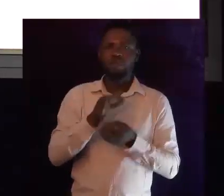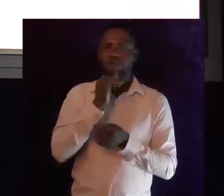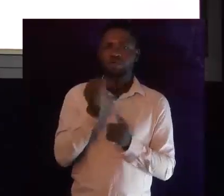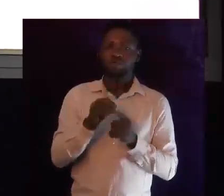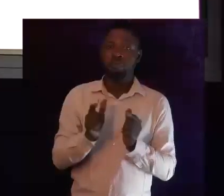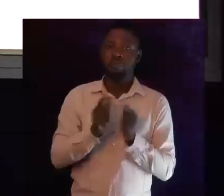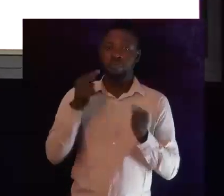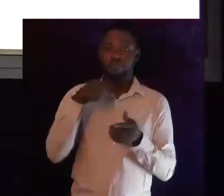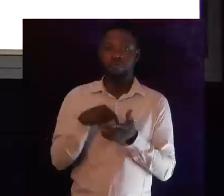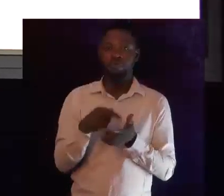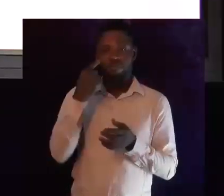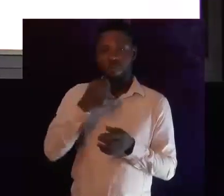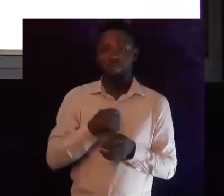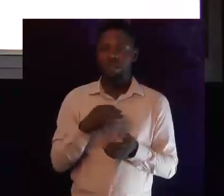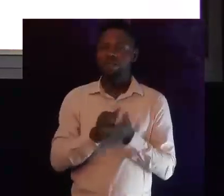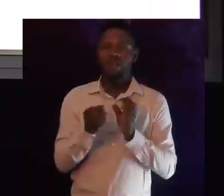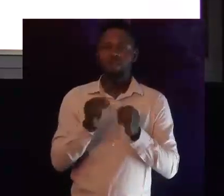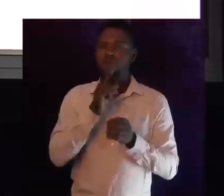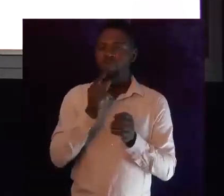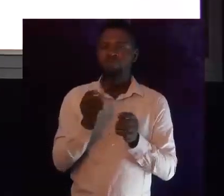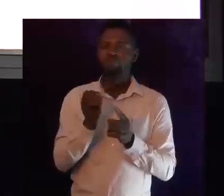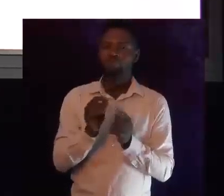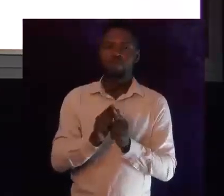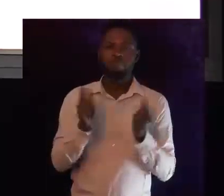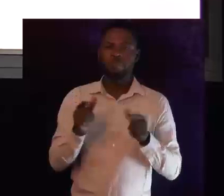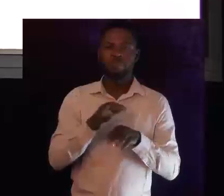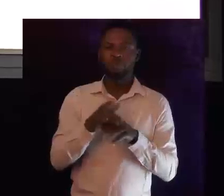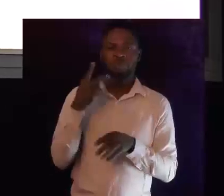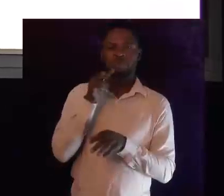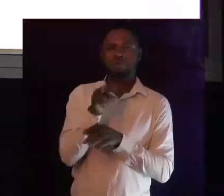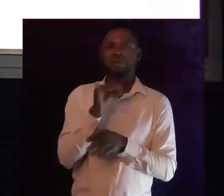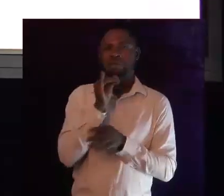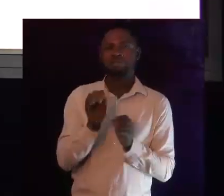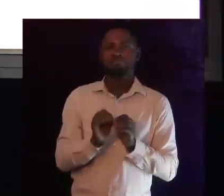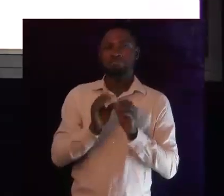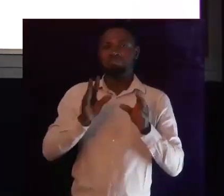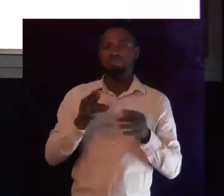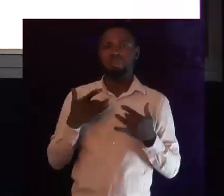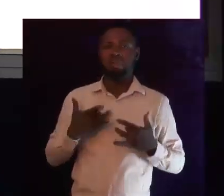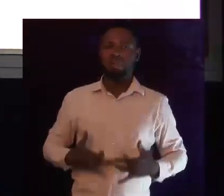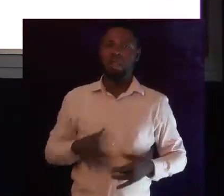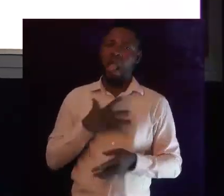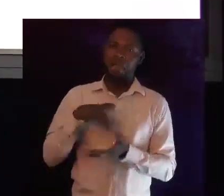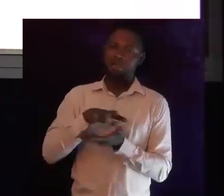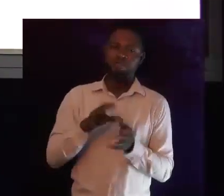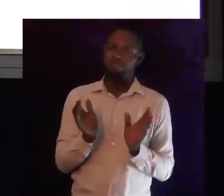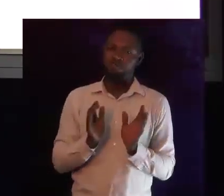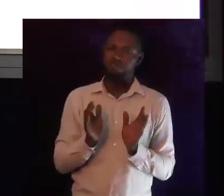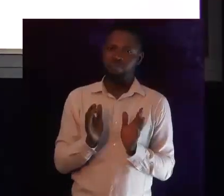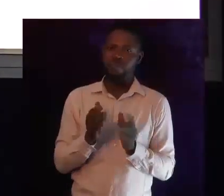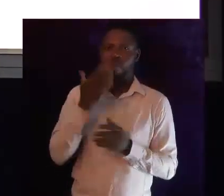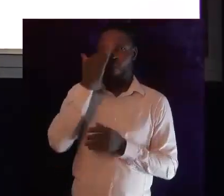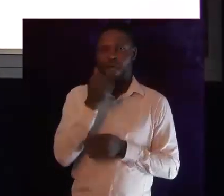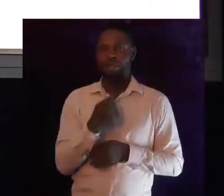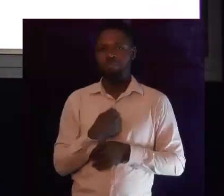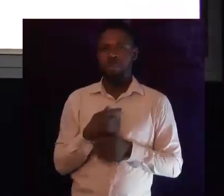me. Well, that number shouldn't be too big for you. And you shouldn't look like this guy who's obviously bewildered and confused and